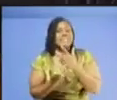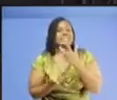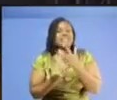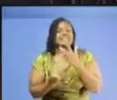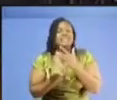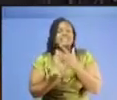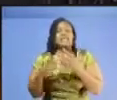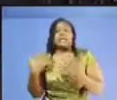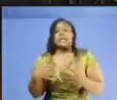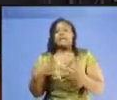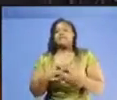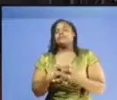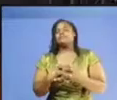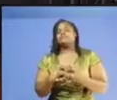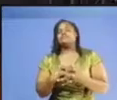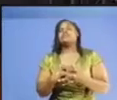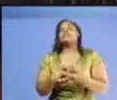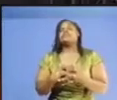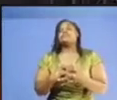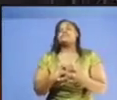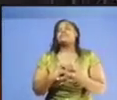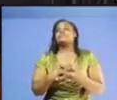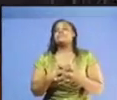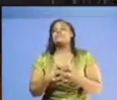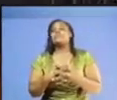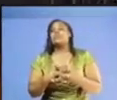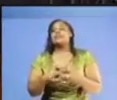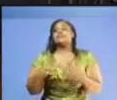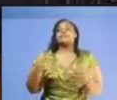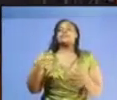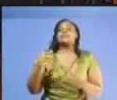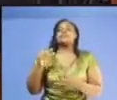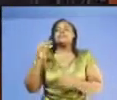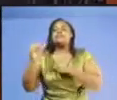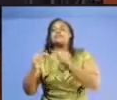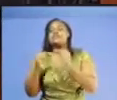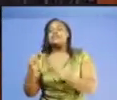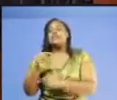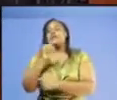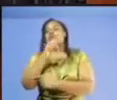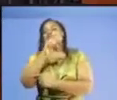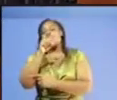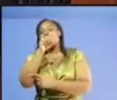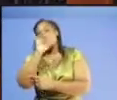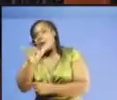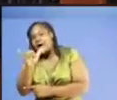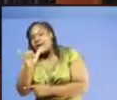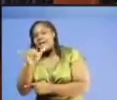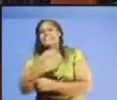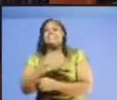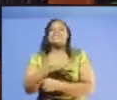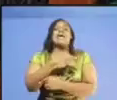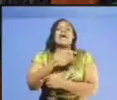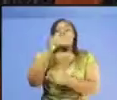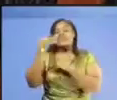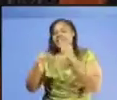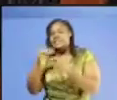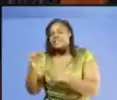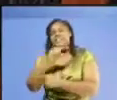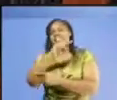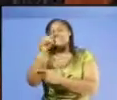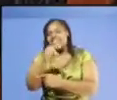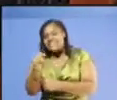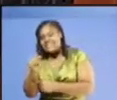about Gen X's and Gen Y's, the older ones, and we talk about the Gen